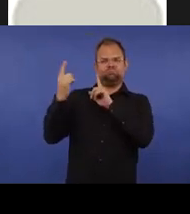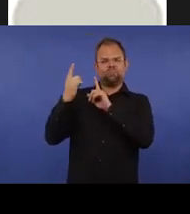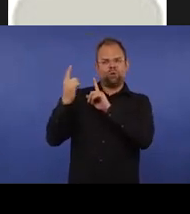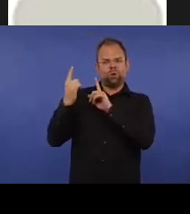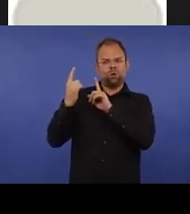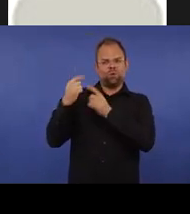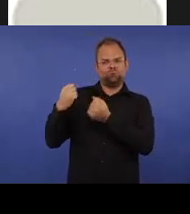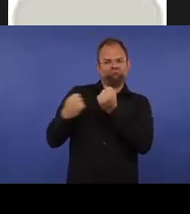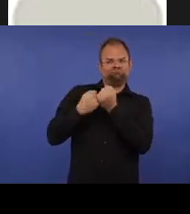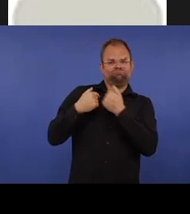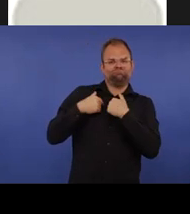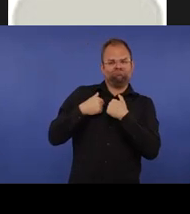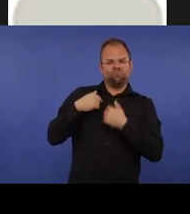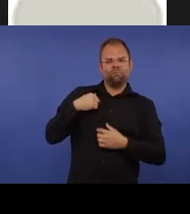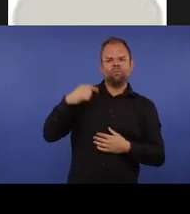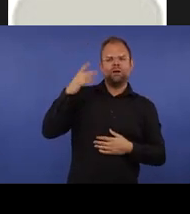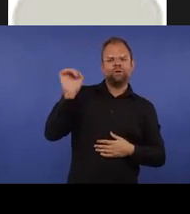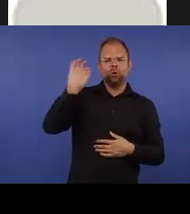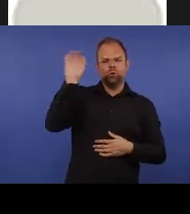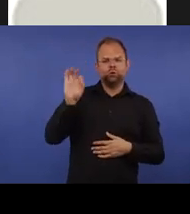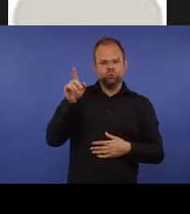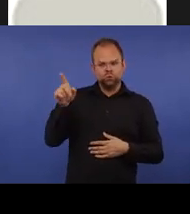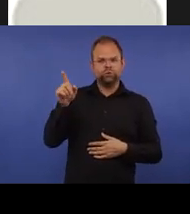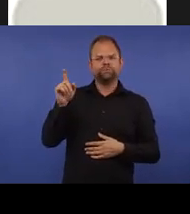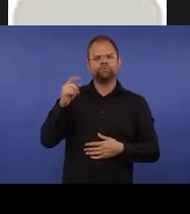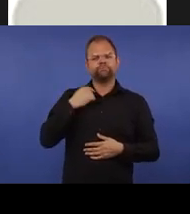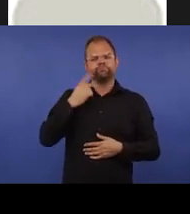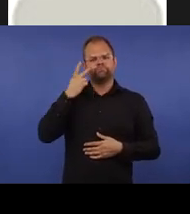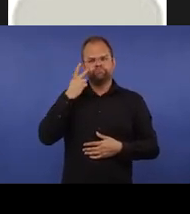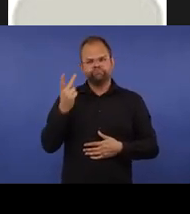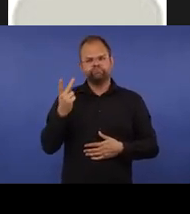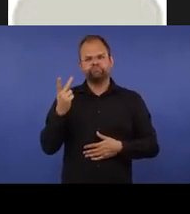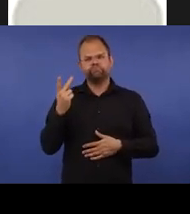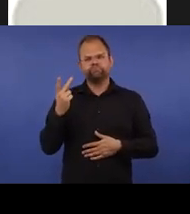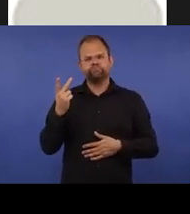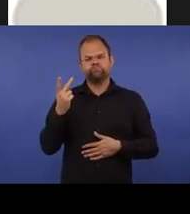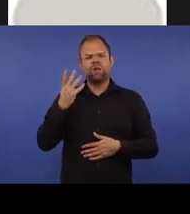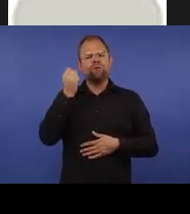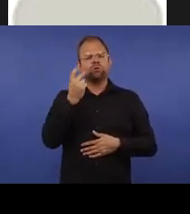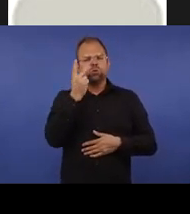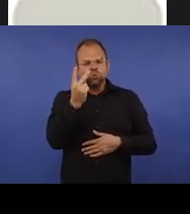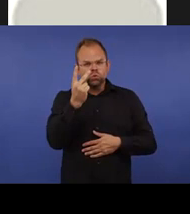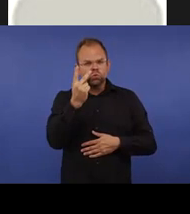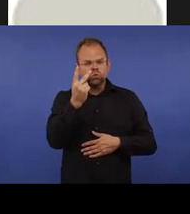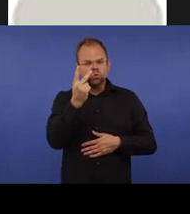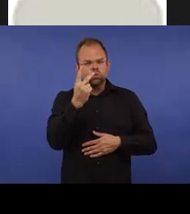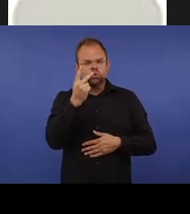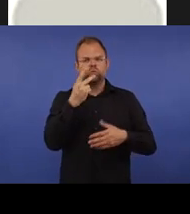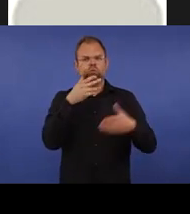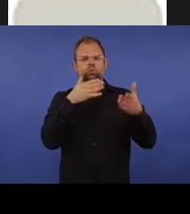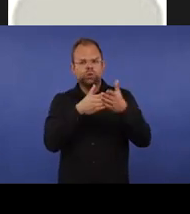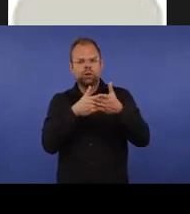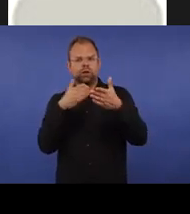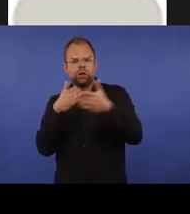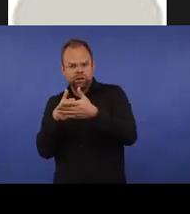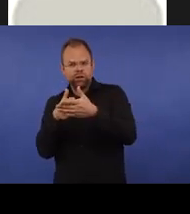facing. One is the mobility, and then the other one is communication. But